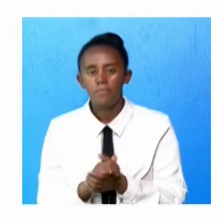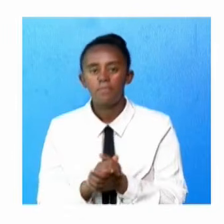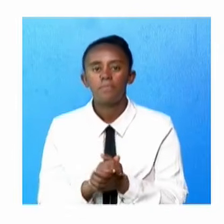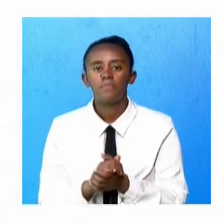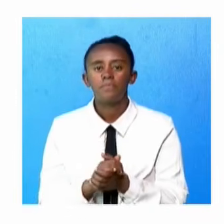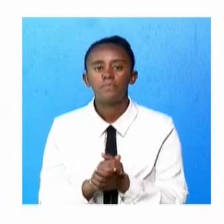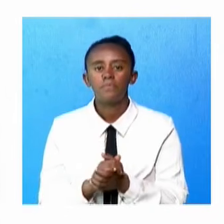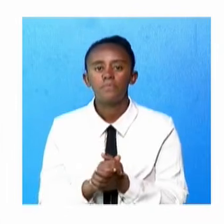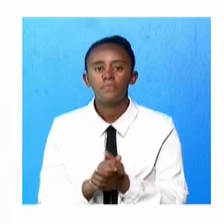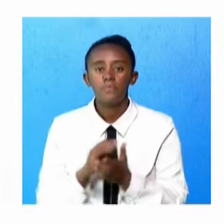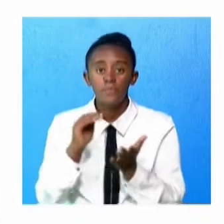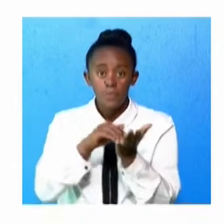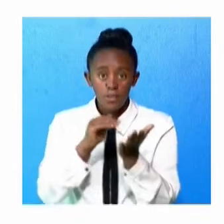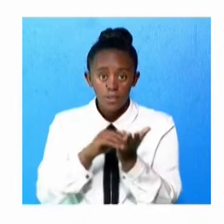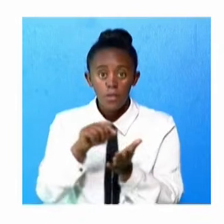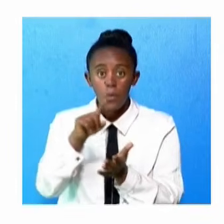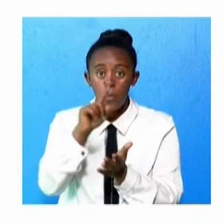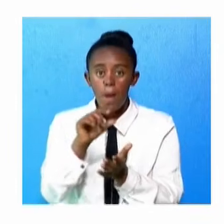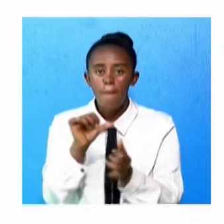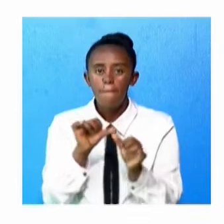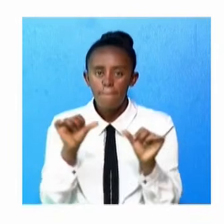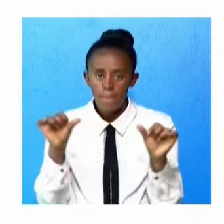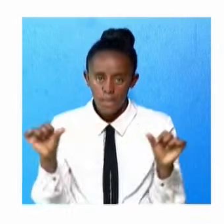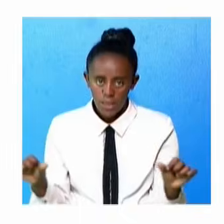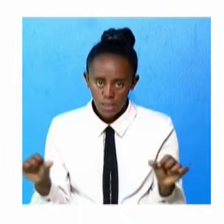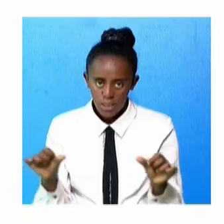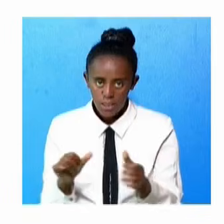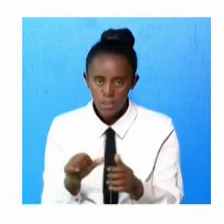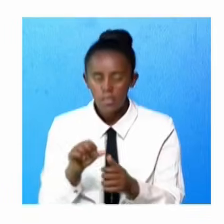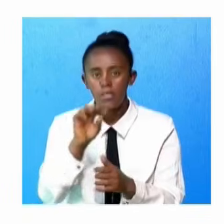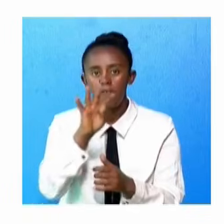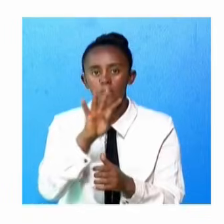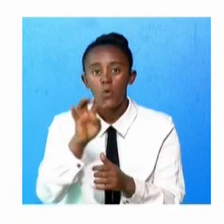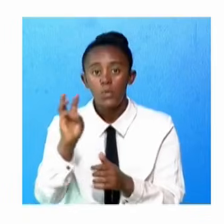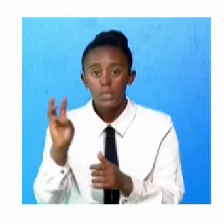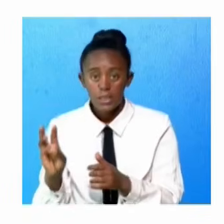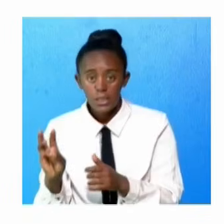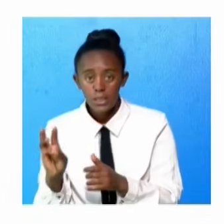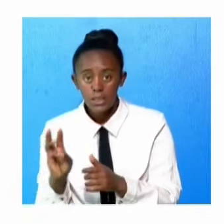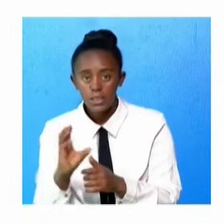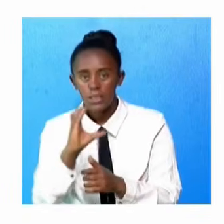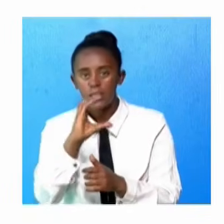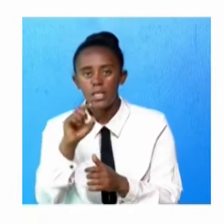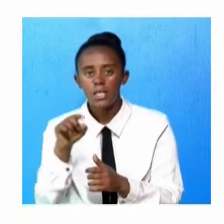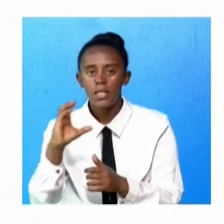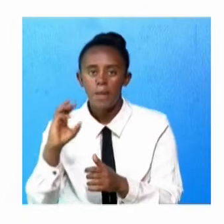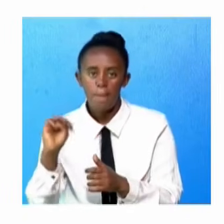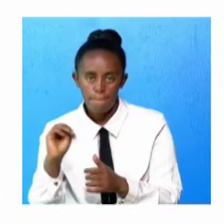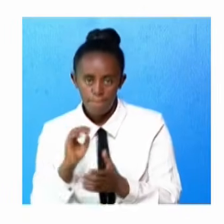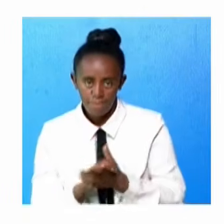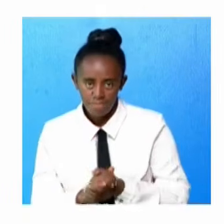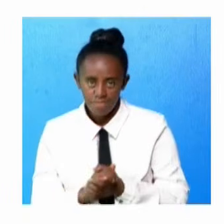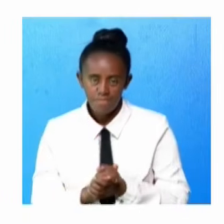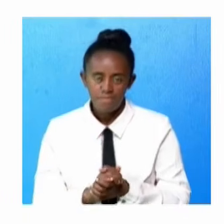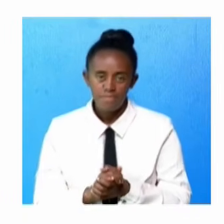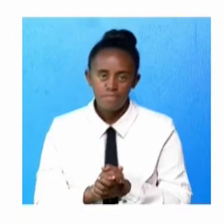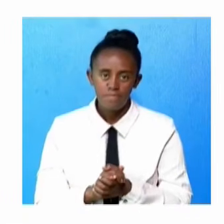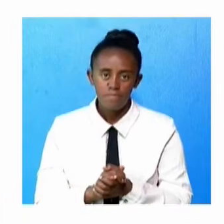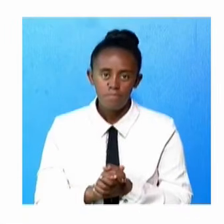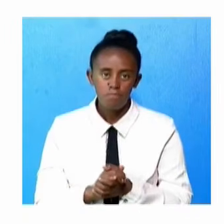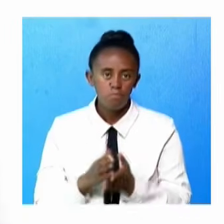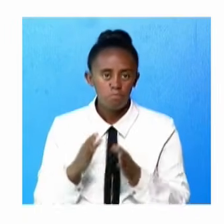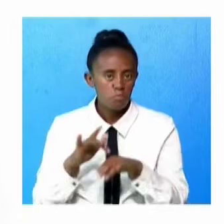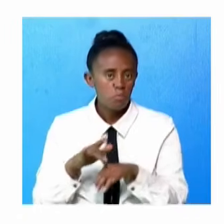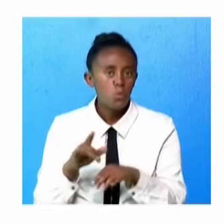tall. Again, 1 meter, 46 cm. Let's go